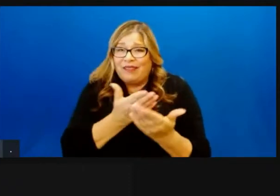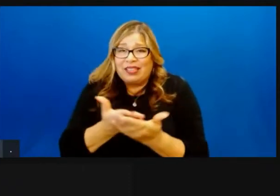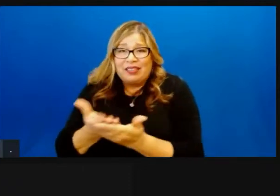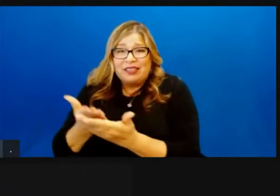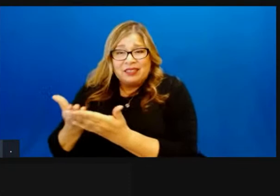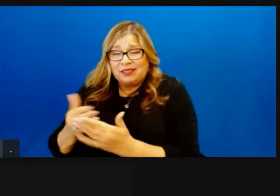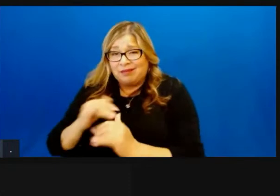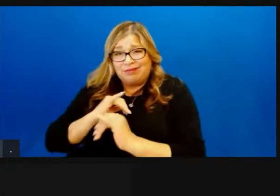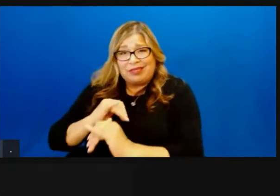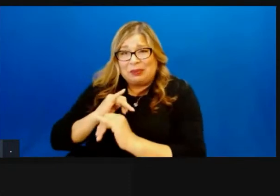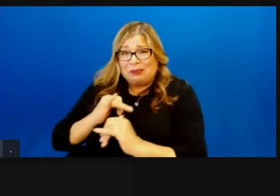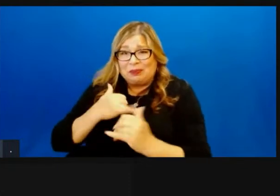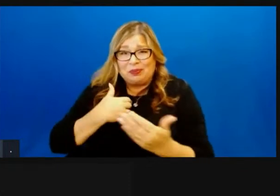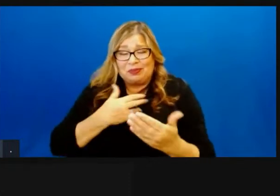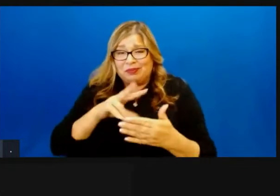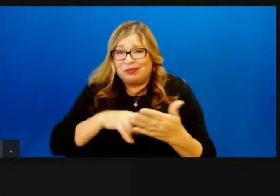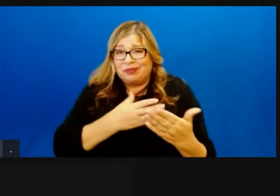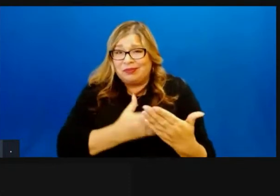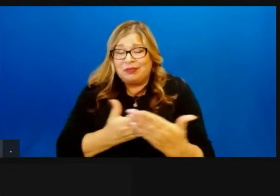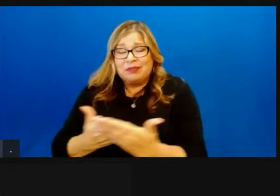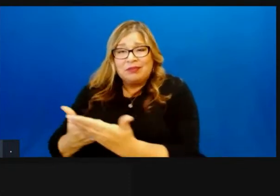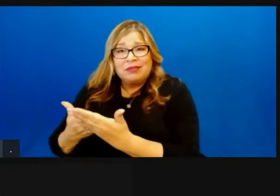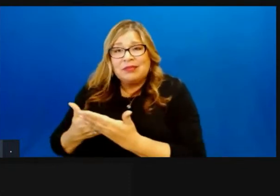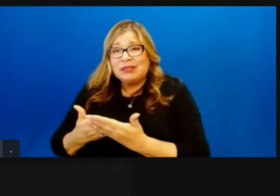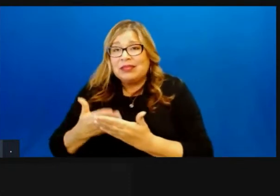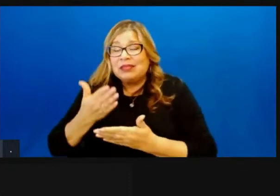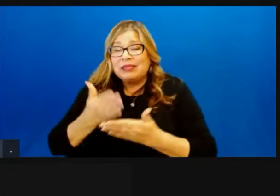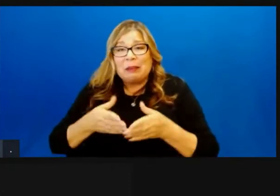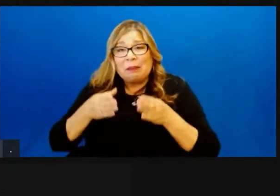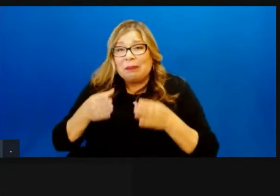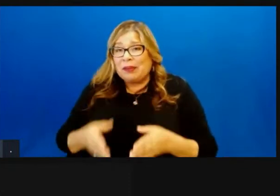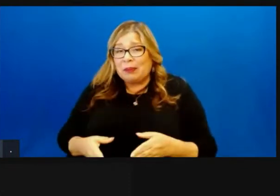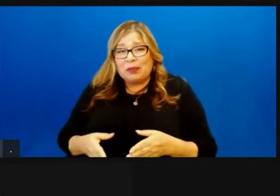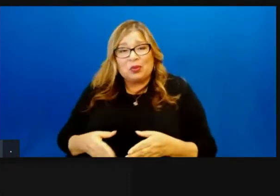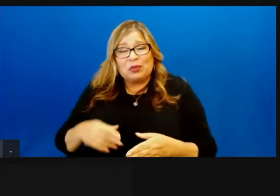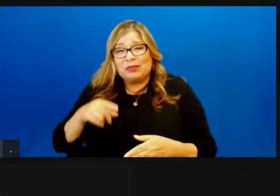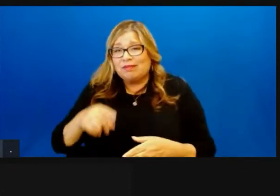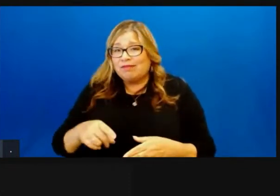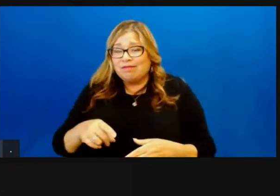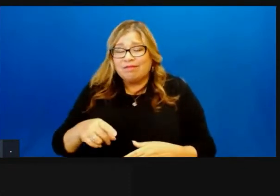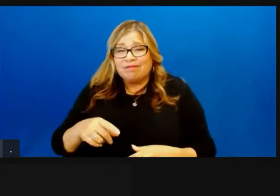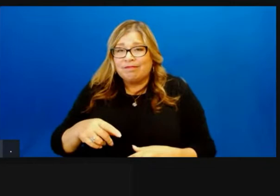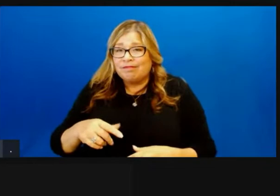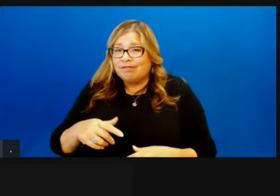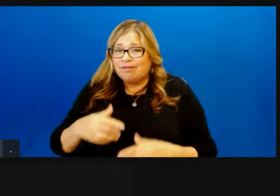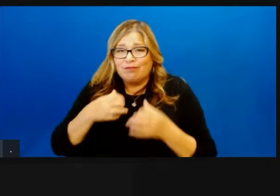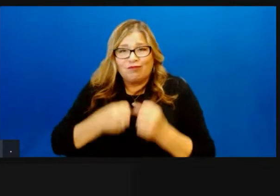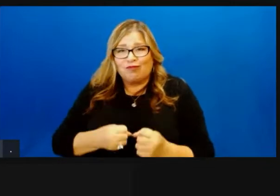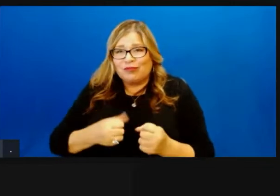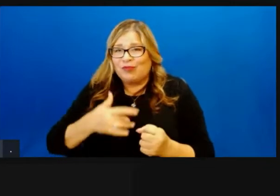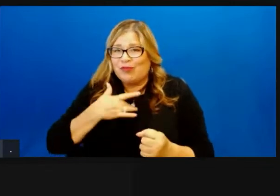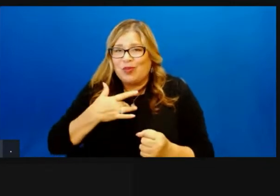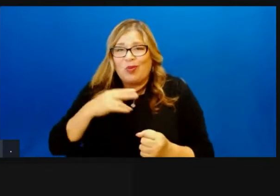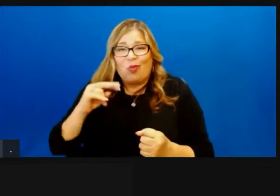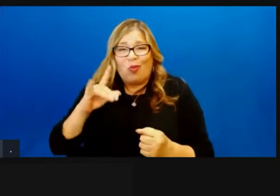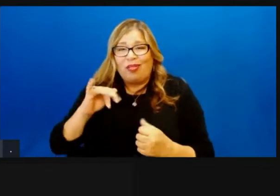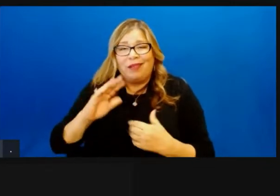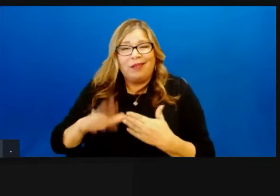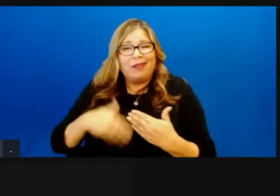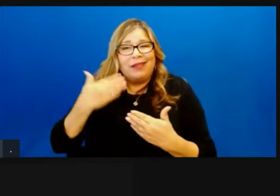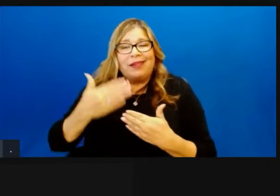people put their nickel down on that only the next variants, if one emerges, will be